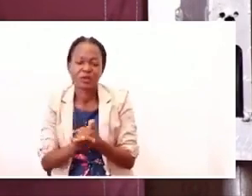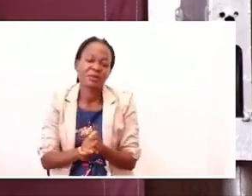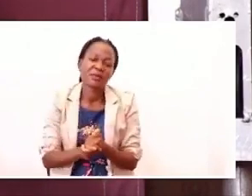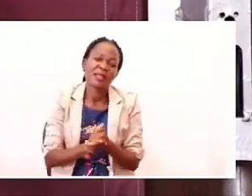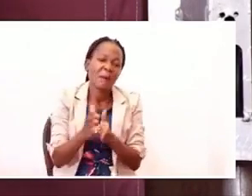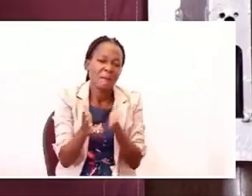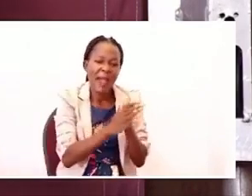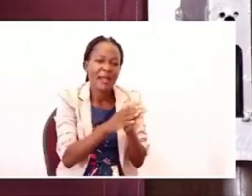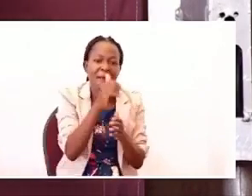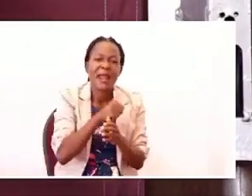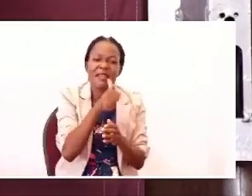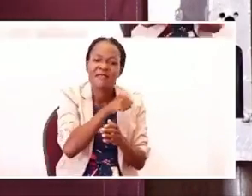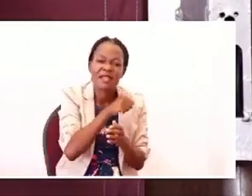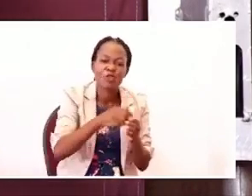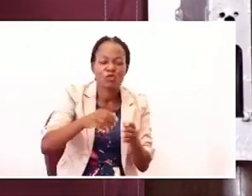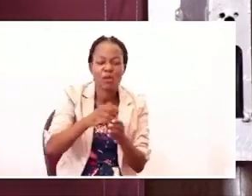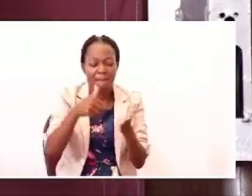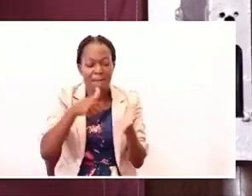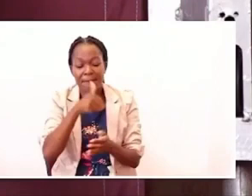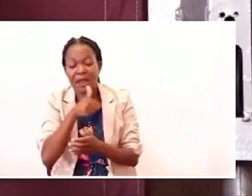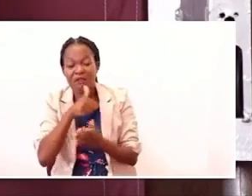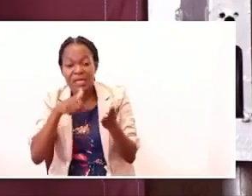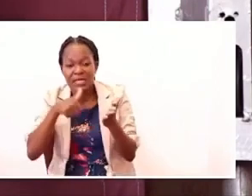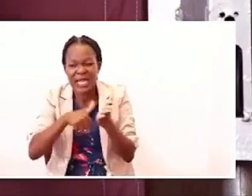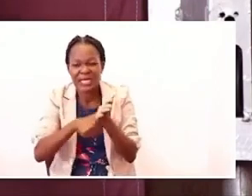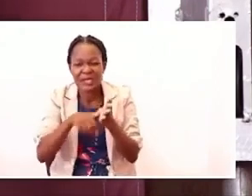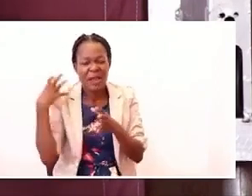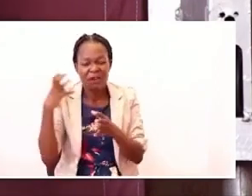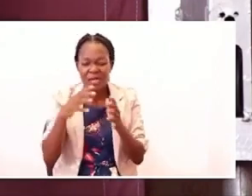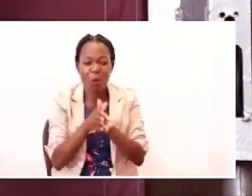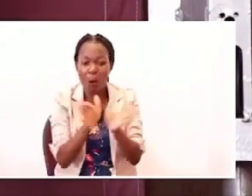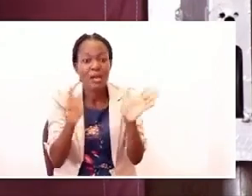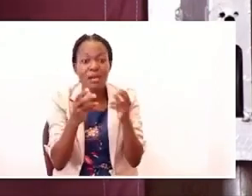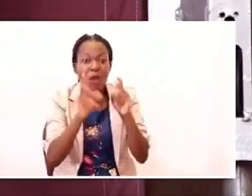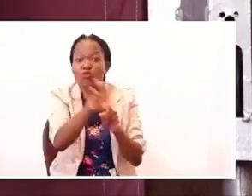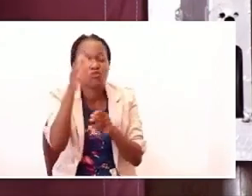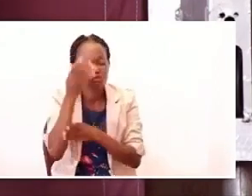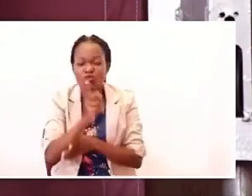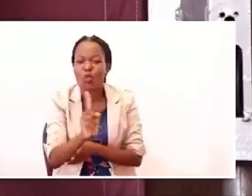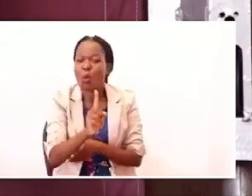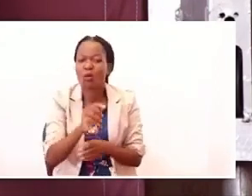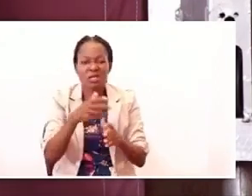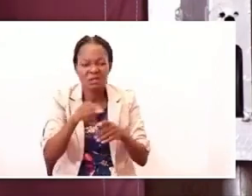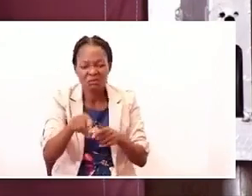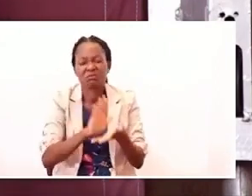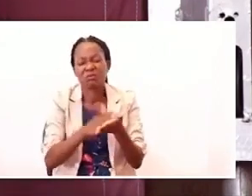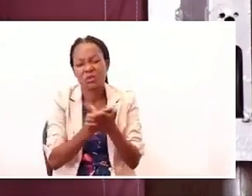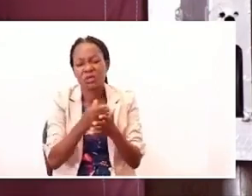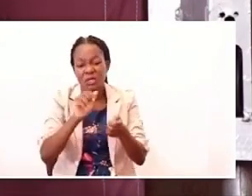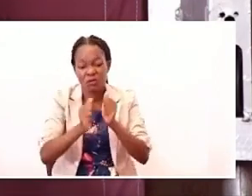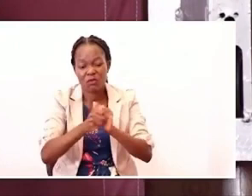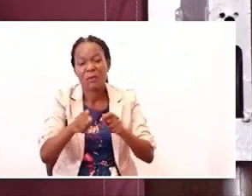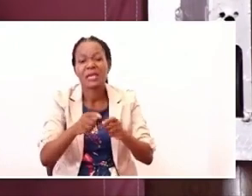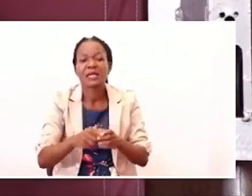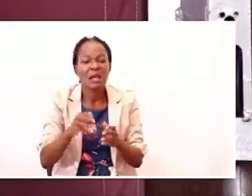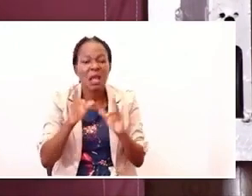the privatization of public debt. And that has been a very, very big challenge. In order for the World Bank and the